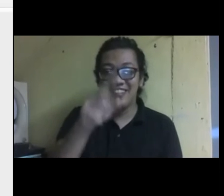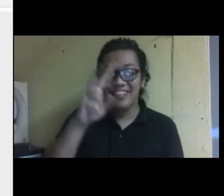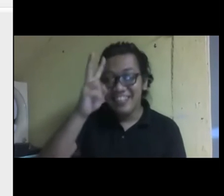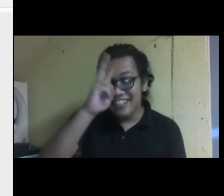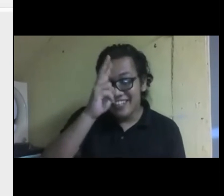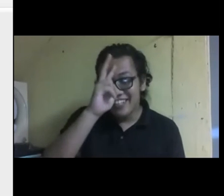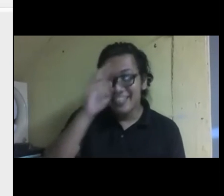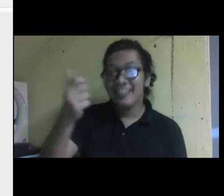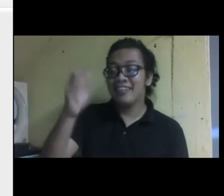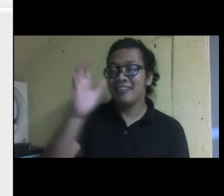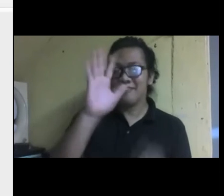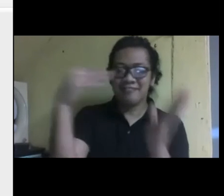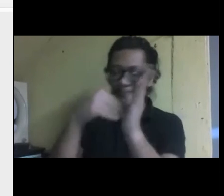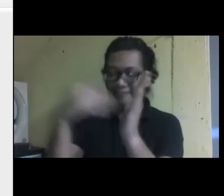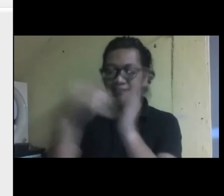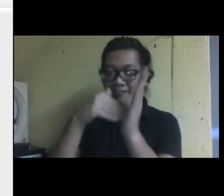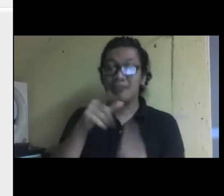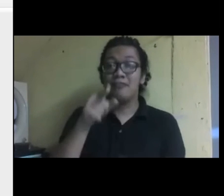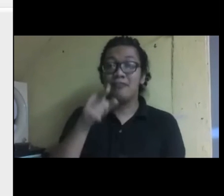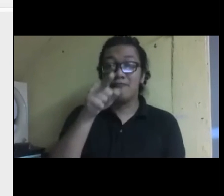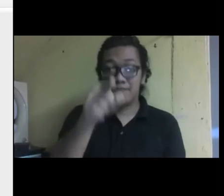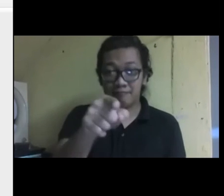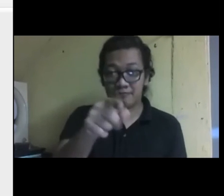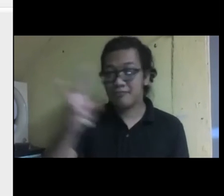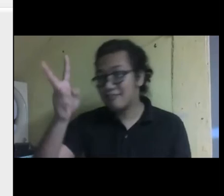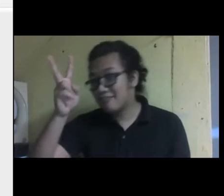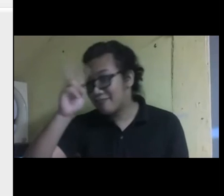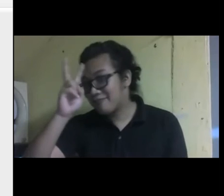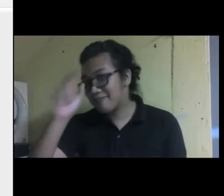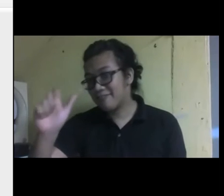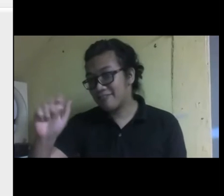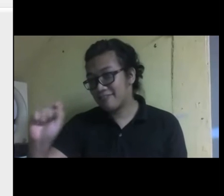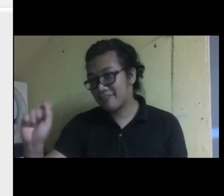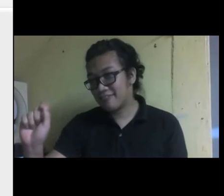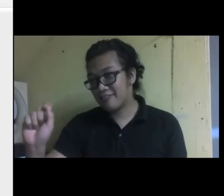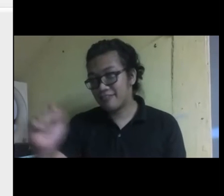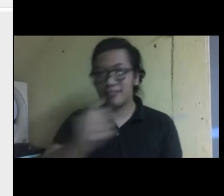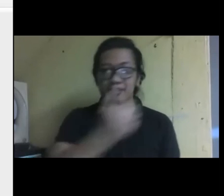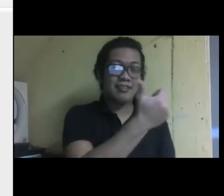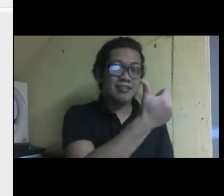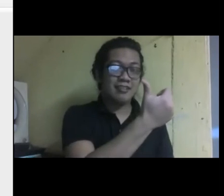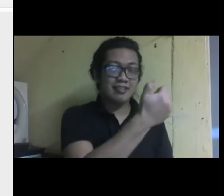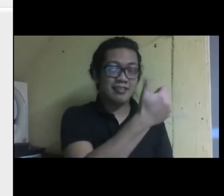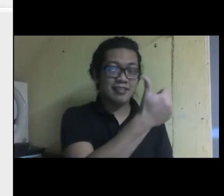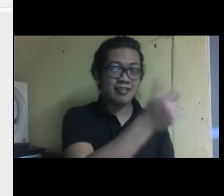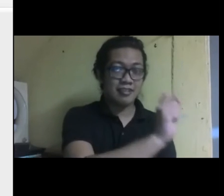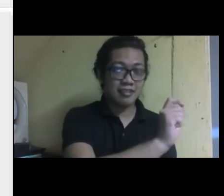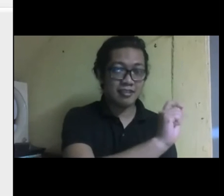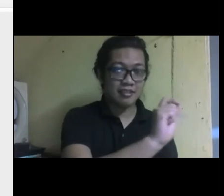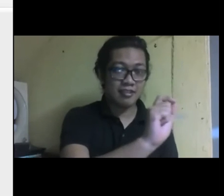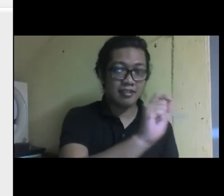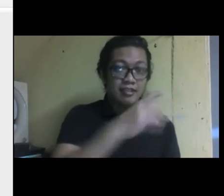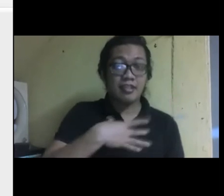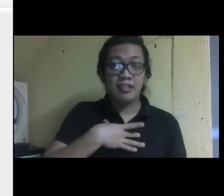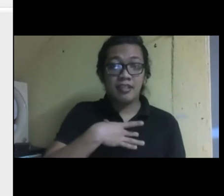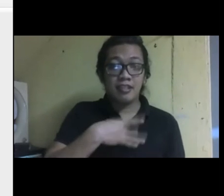Anyway, you, pencil. Sorry. Again. You, pencil, ball